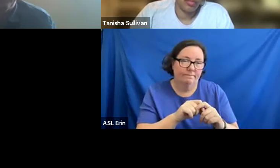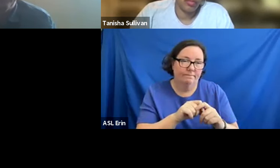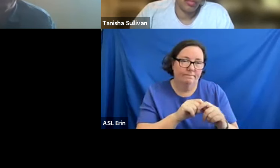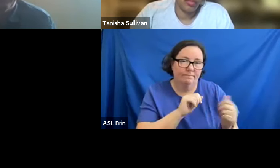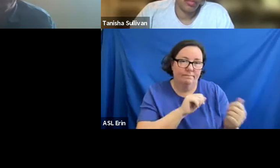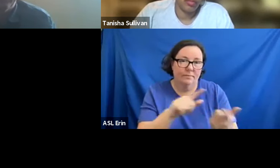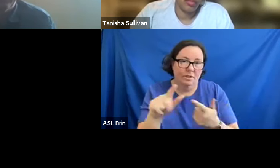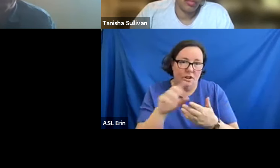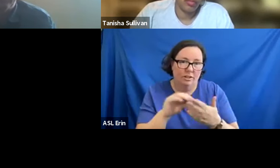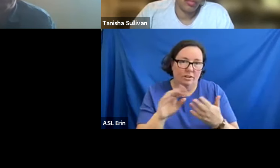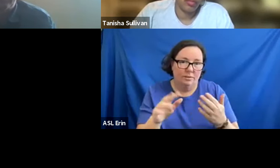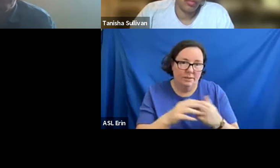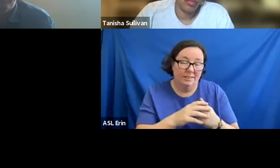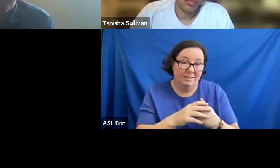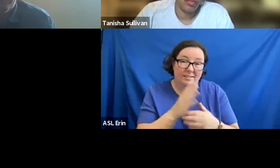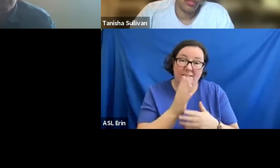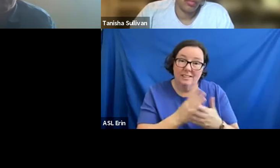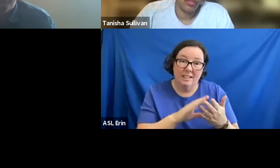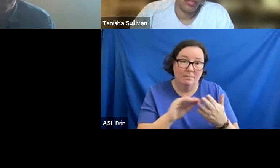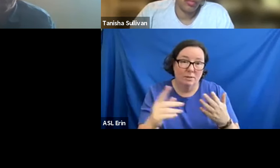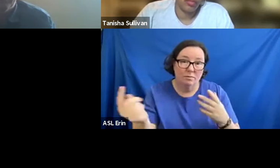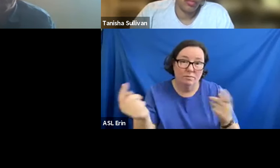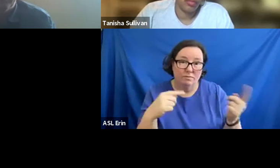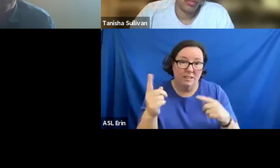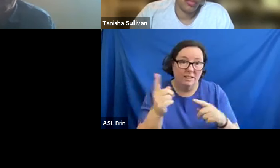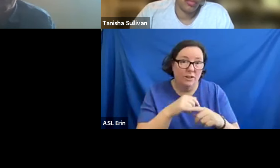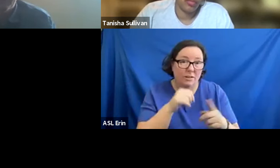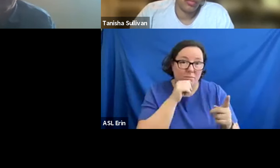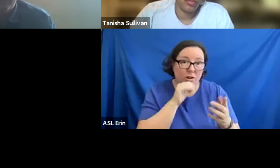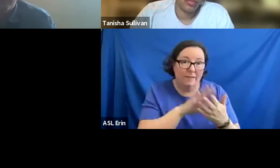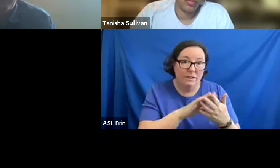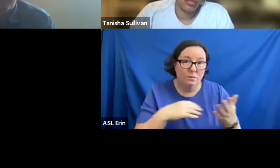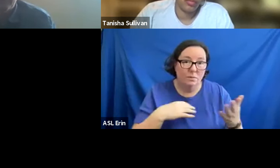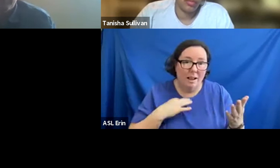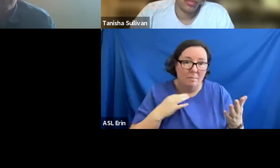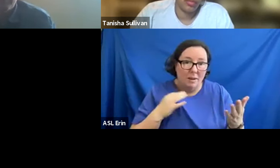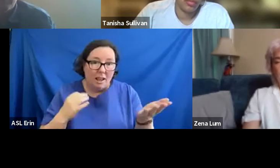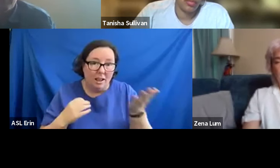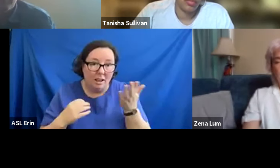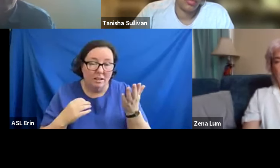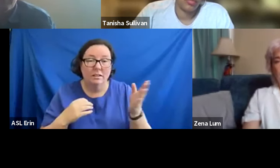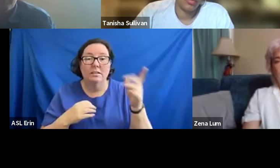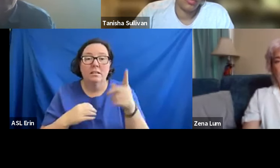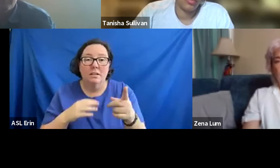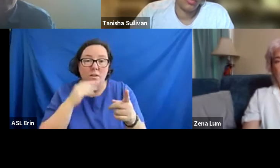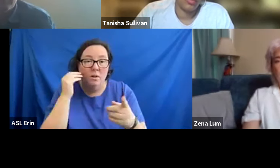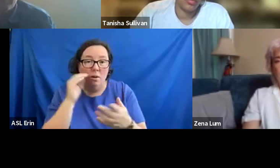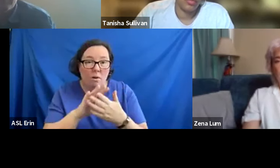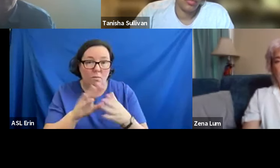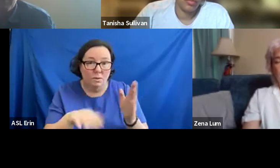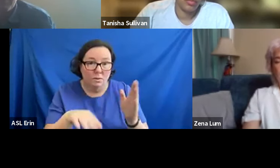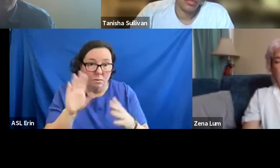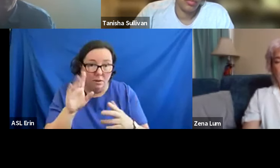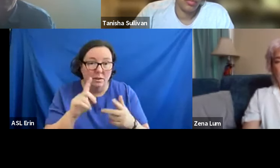all students from private schools, students who are homeschooled, students from